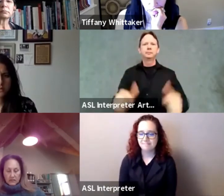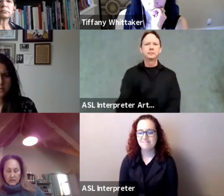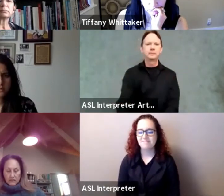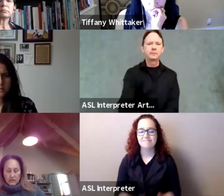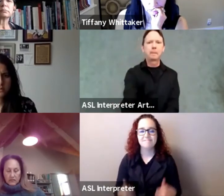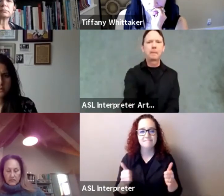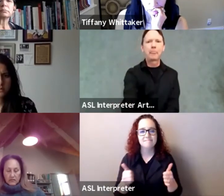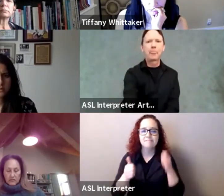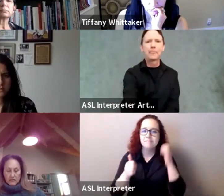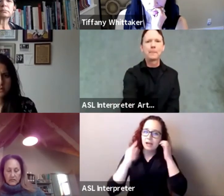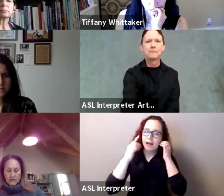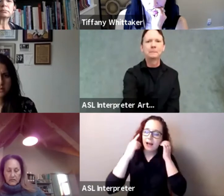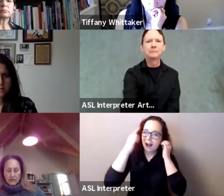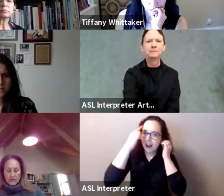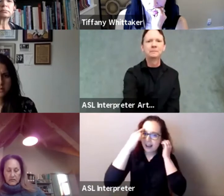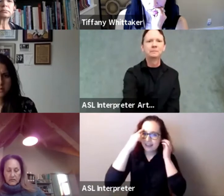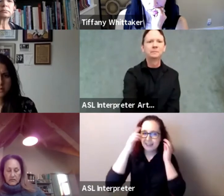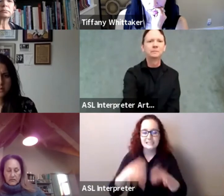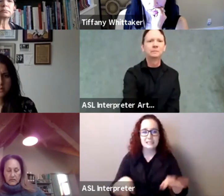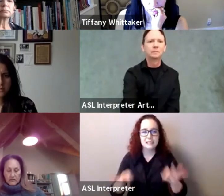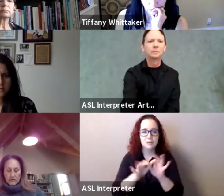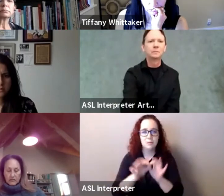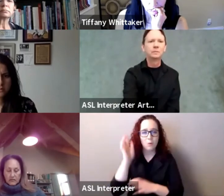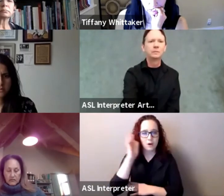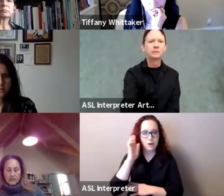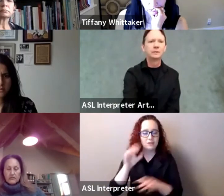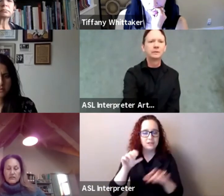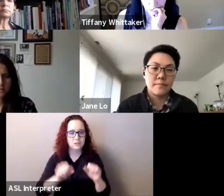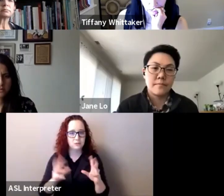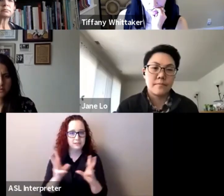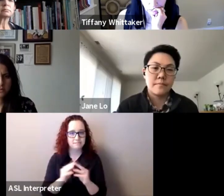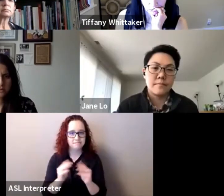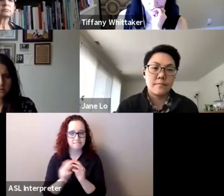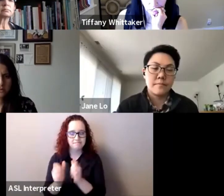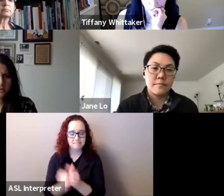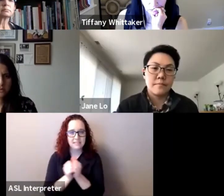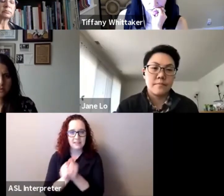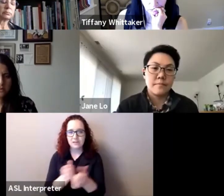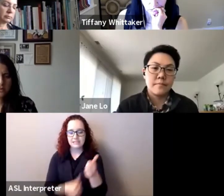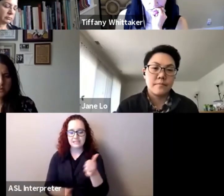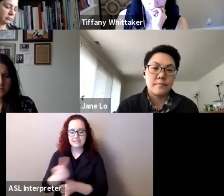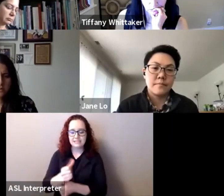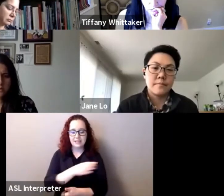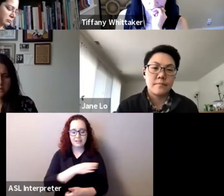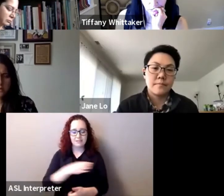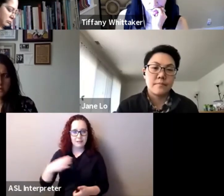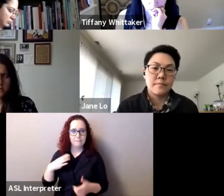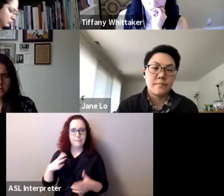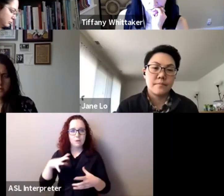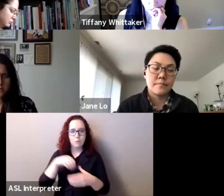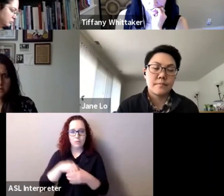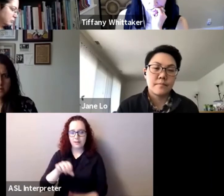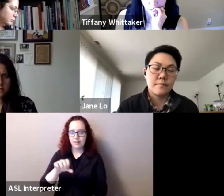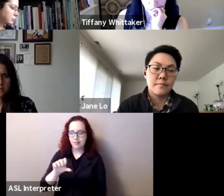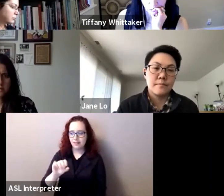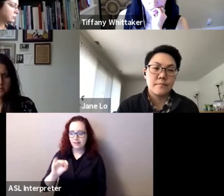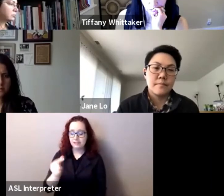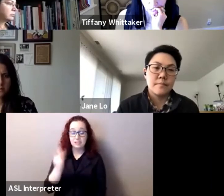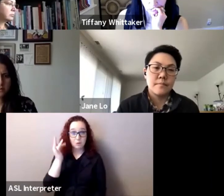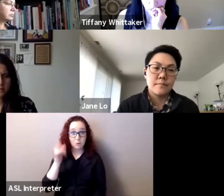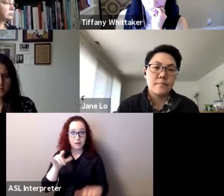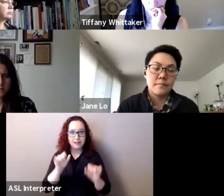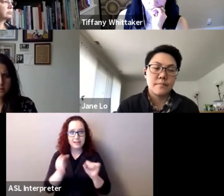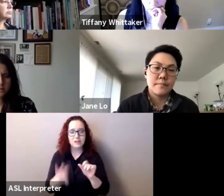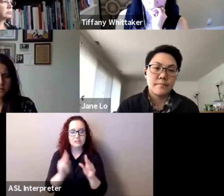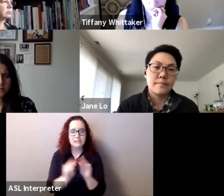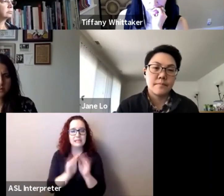important reasons why you want to get together with as an executive committee within your SIG sooner rather than later, so each person understands what their roles